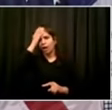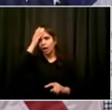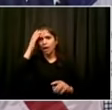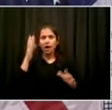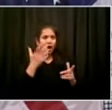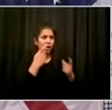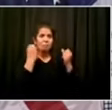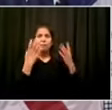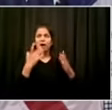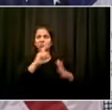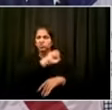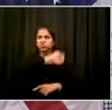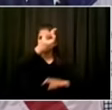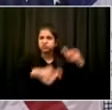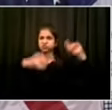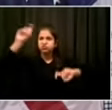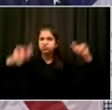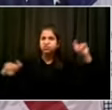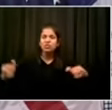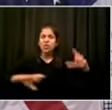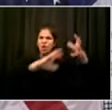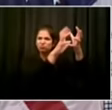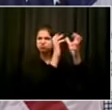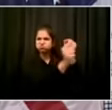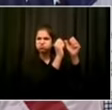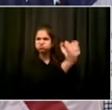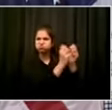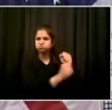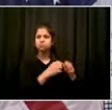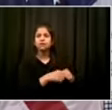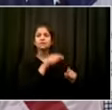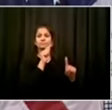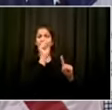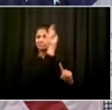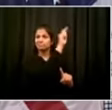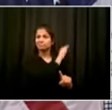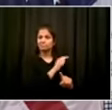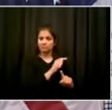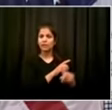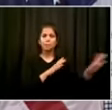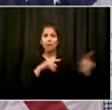say that we all work together in this city to avoid that situation.